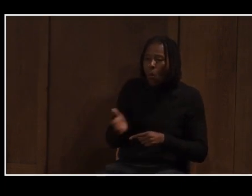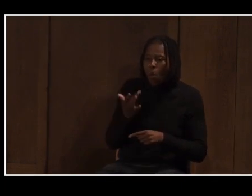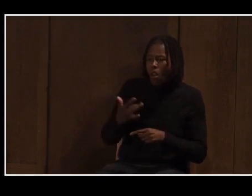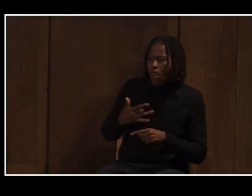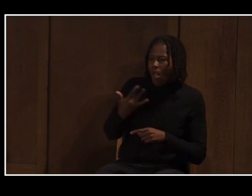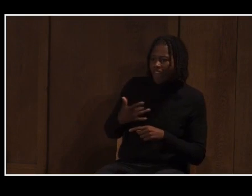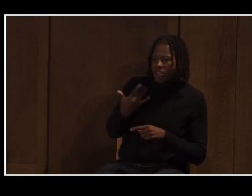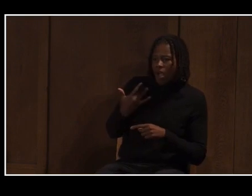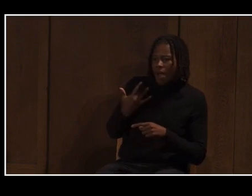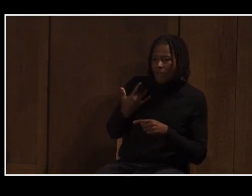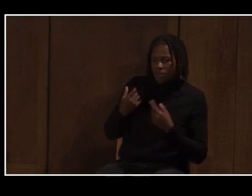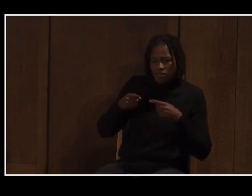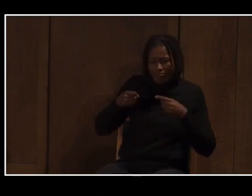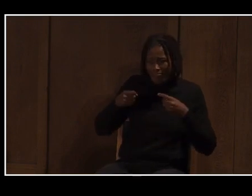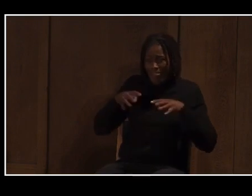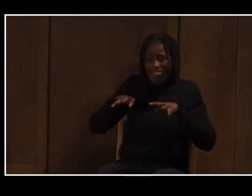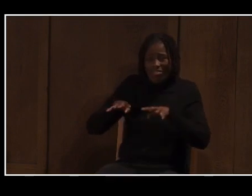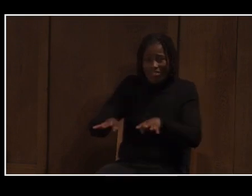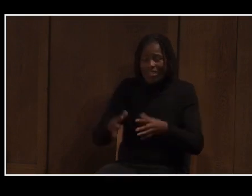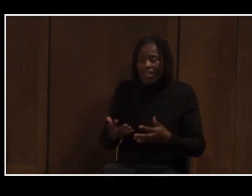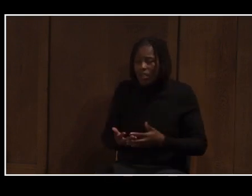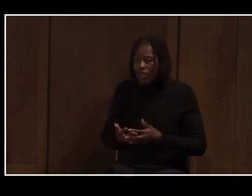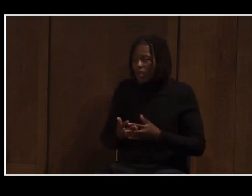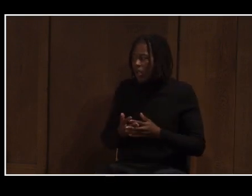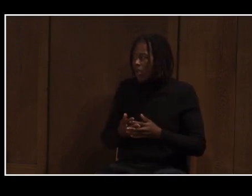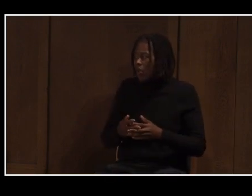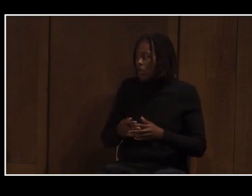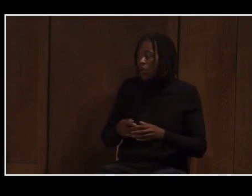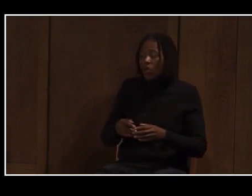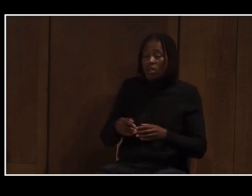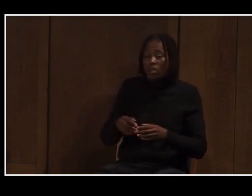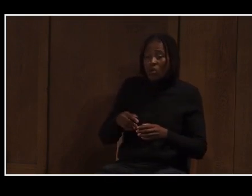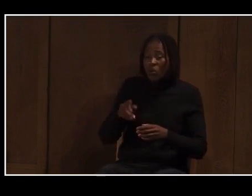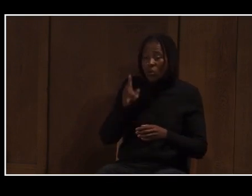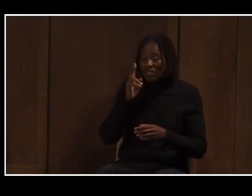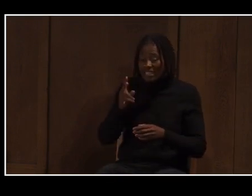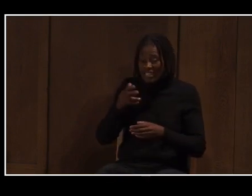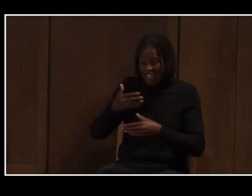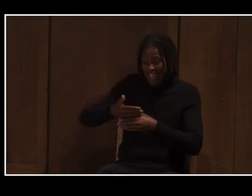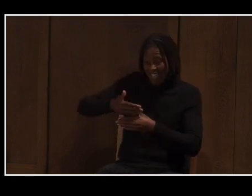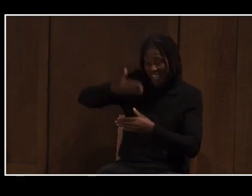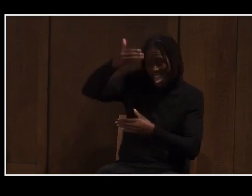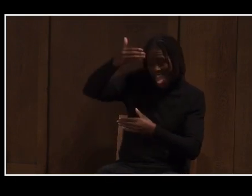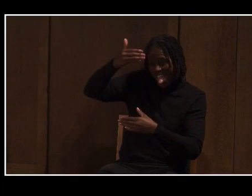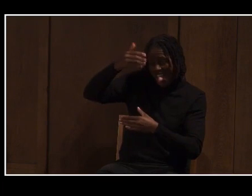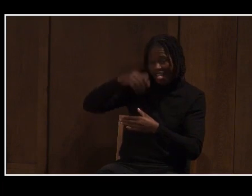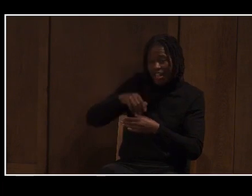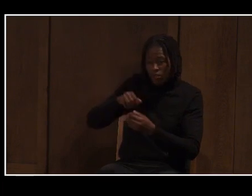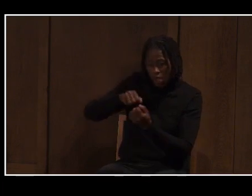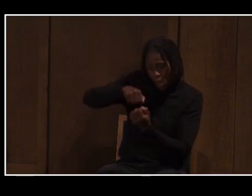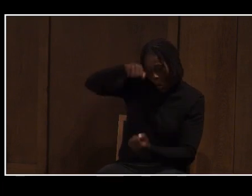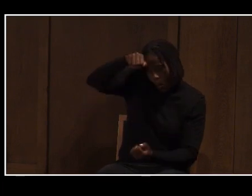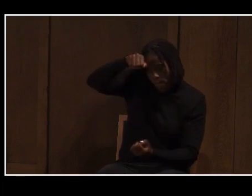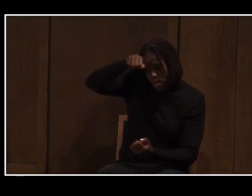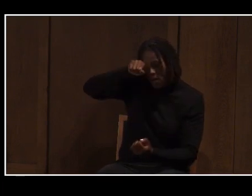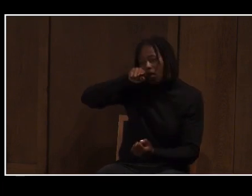just reach through the veil and pull out a new experience. And